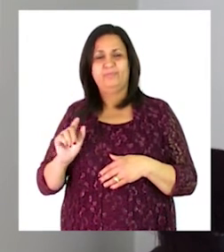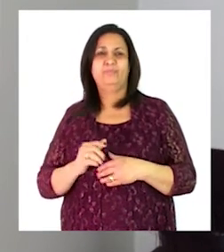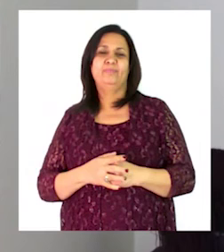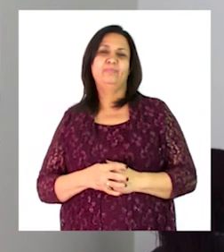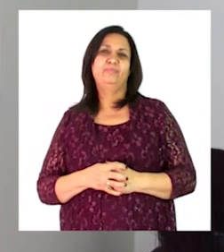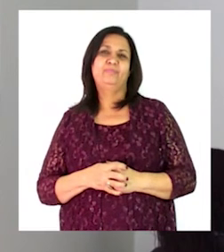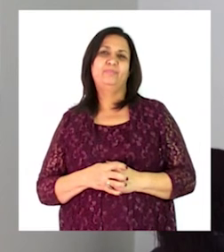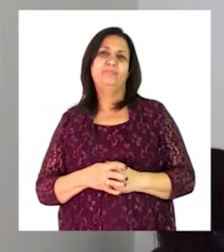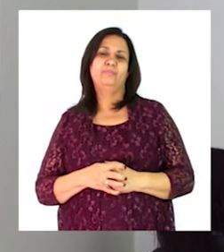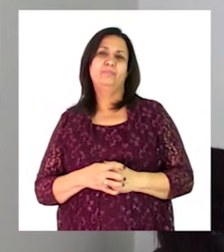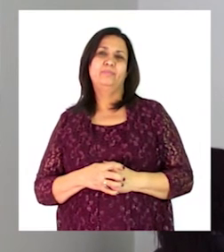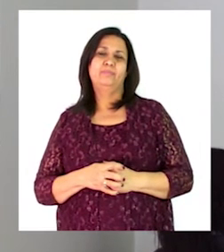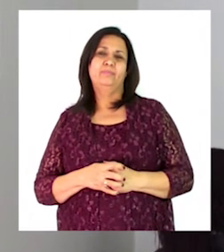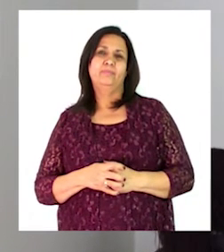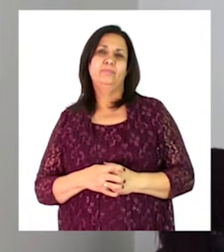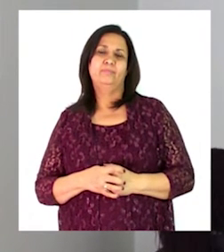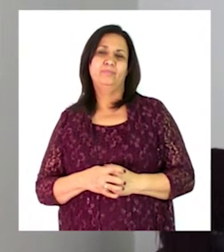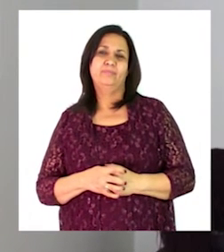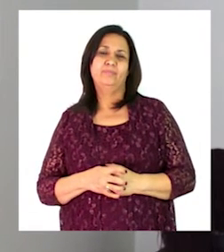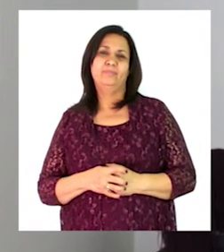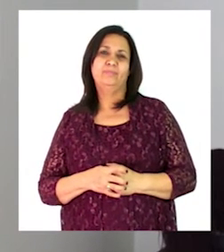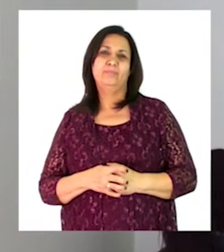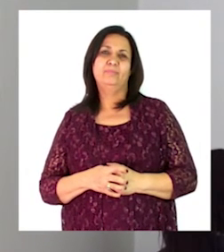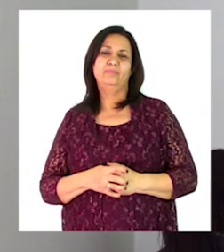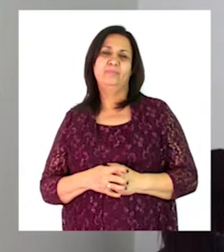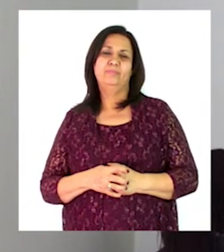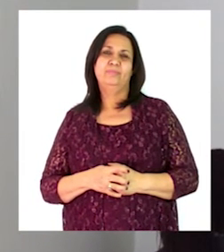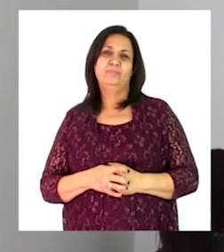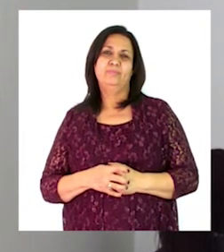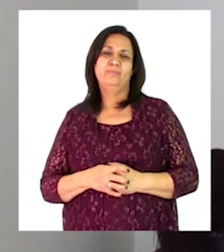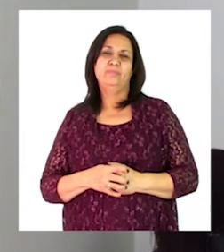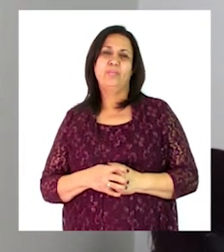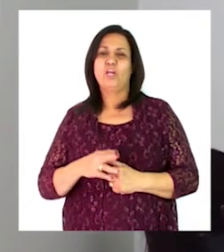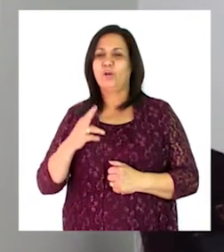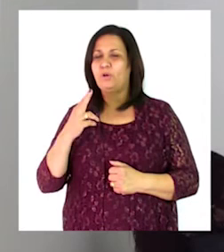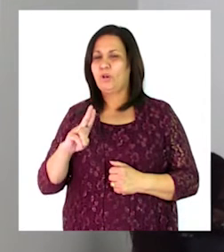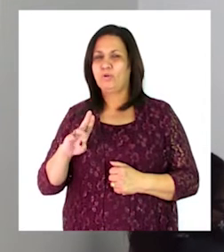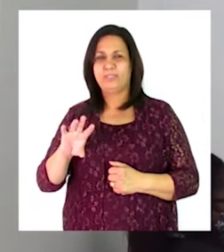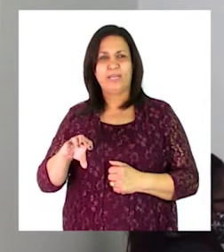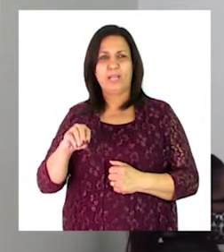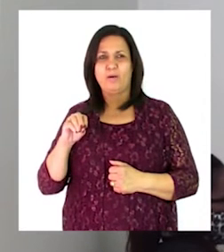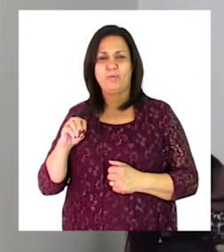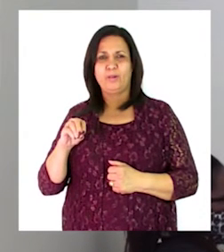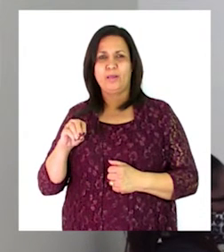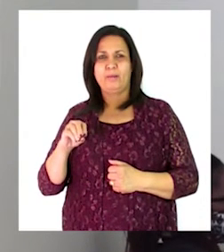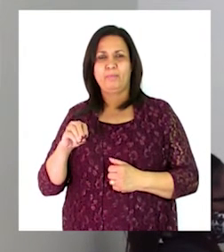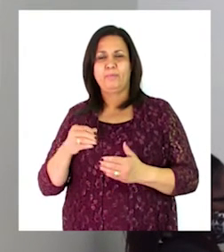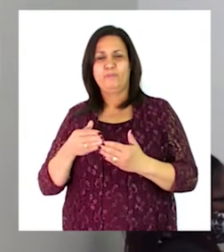then up and down. We do not pick up our